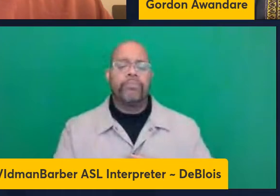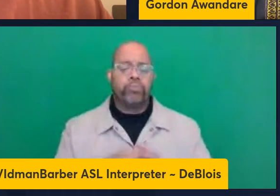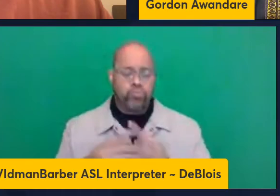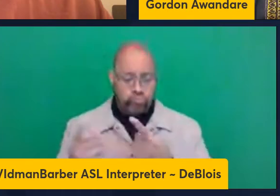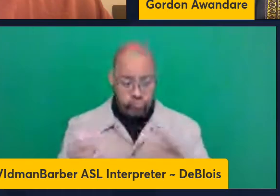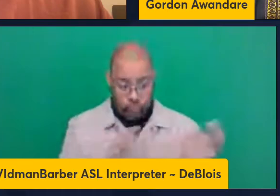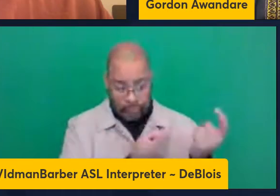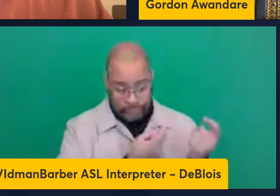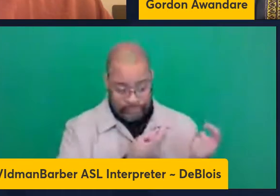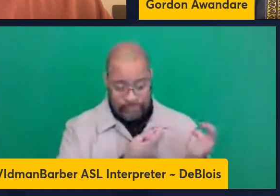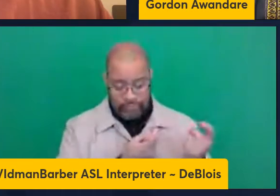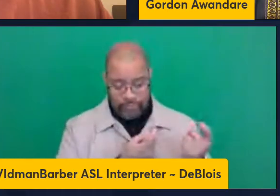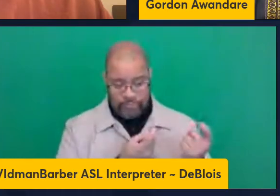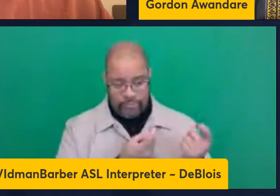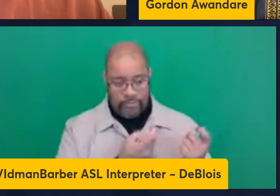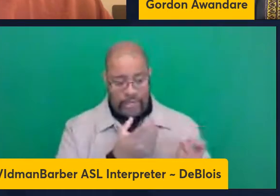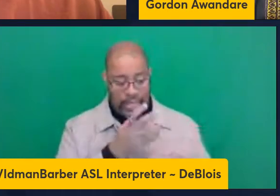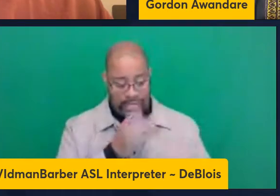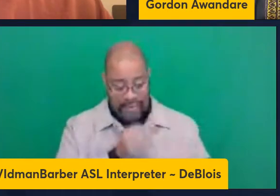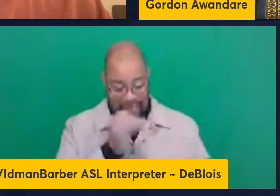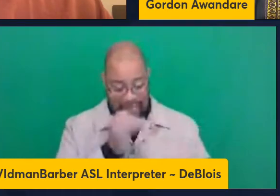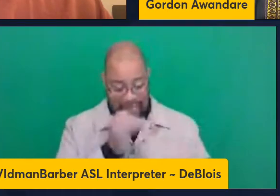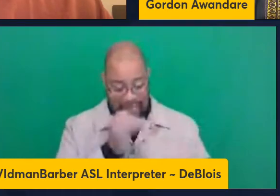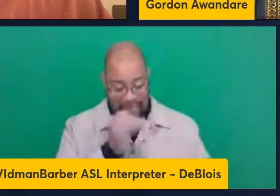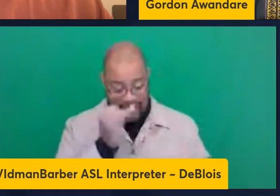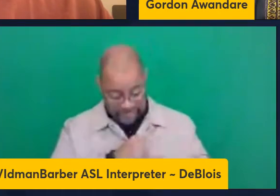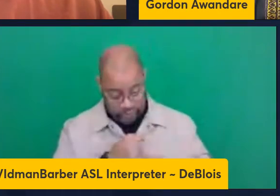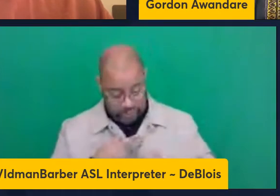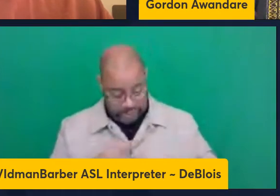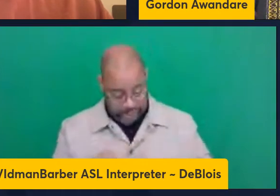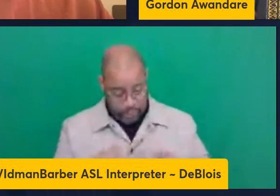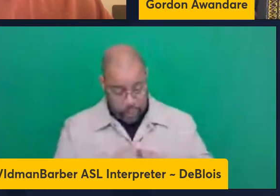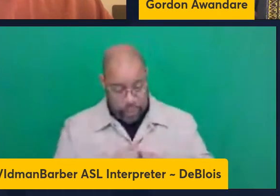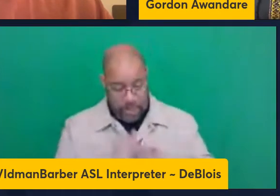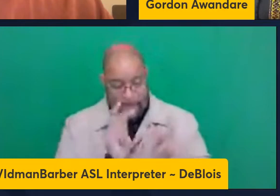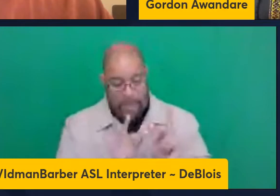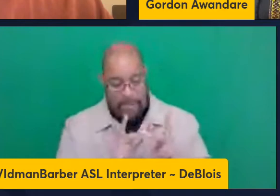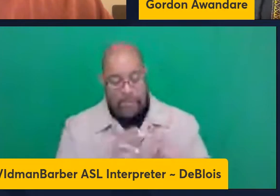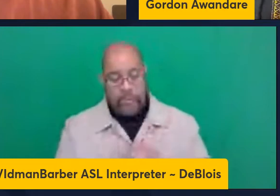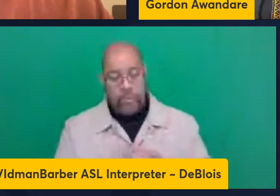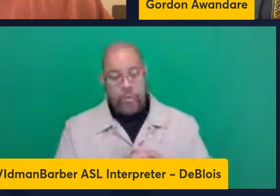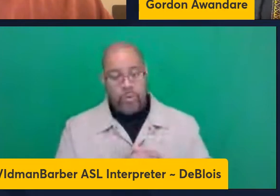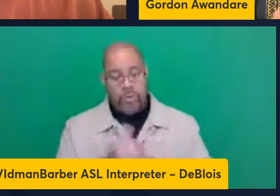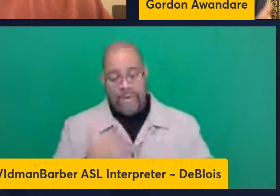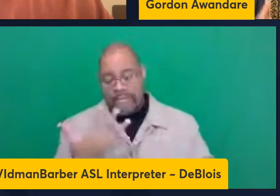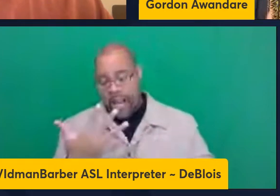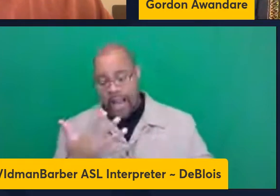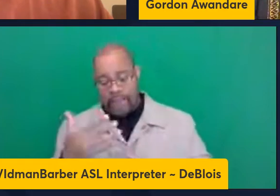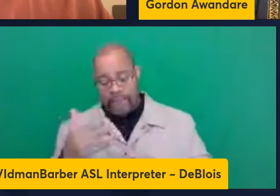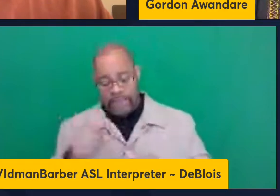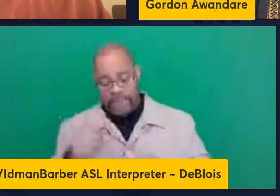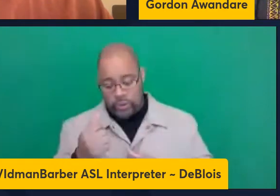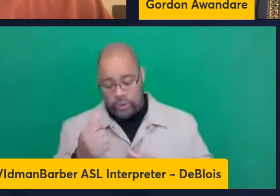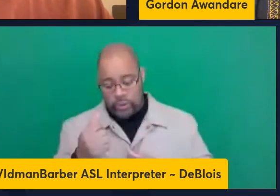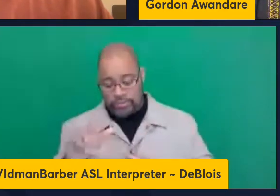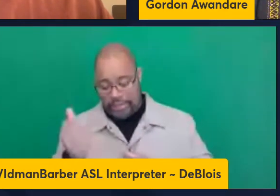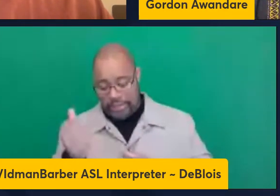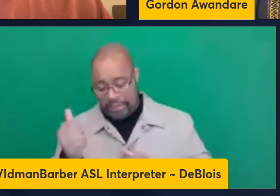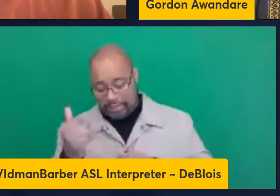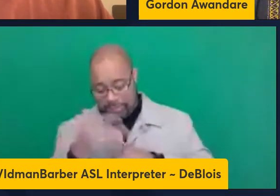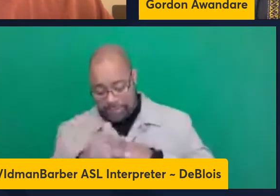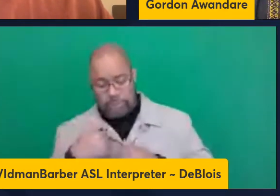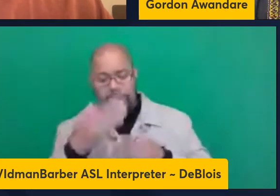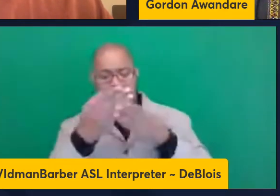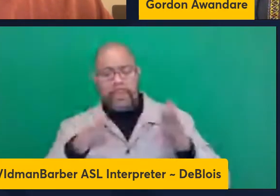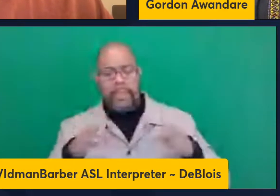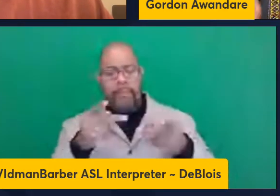recruitment, when we get to the final stage where we are dealing with people who are 5 spots or 10 spots, we split the